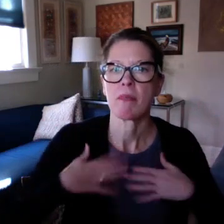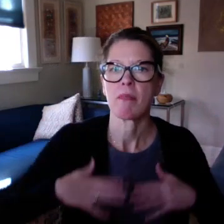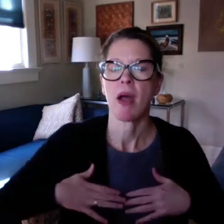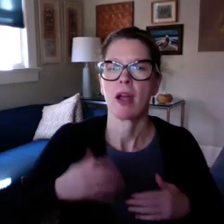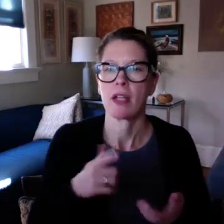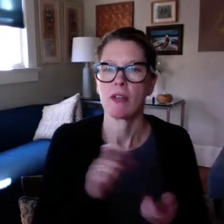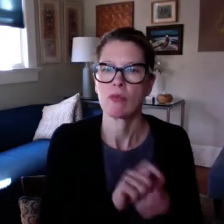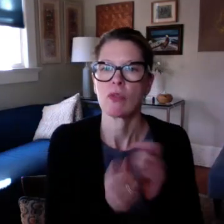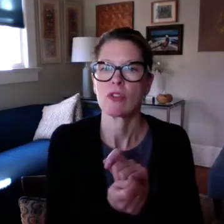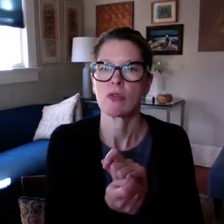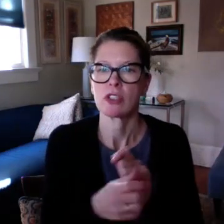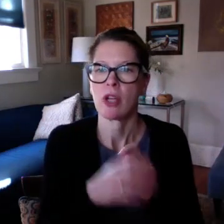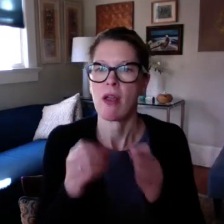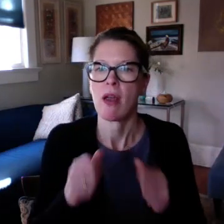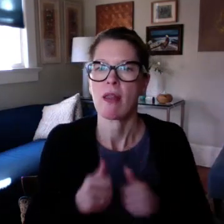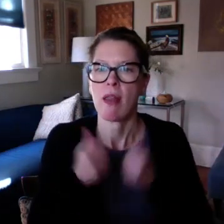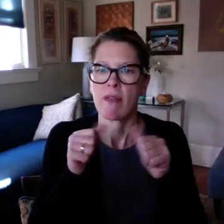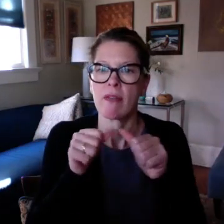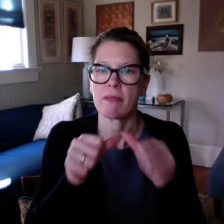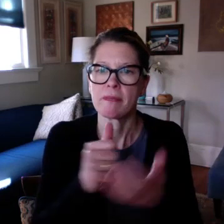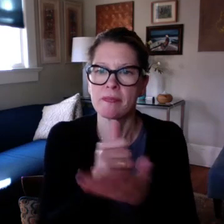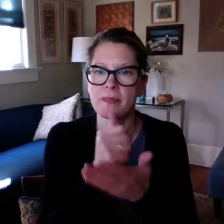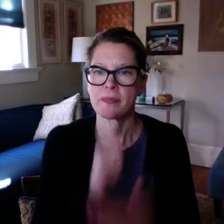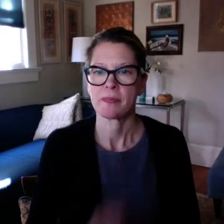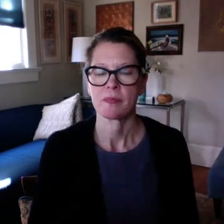life everlasting. Amen.